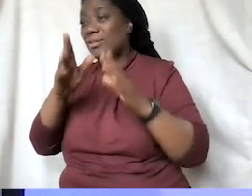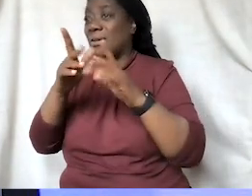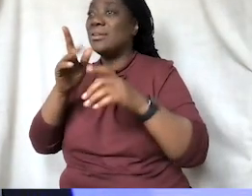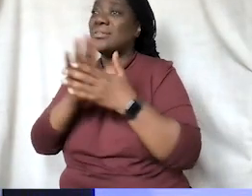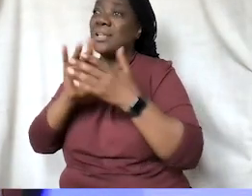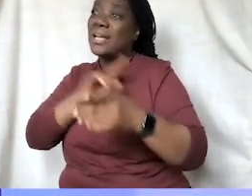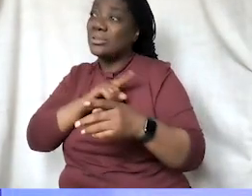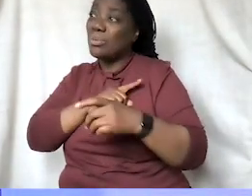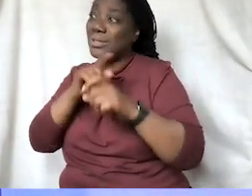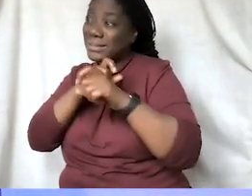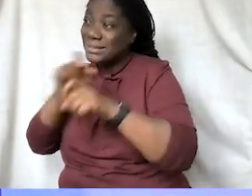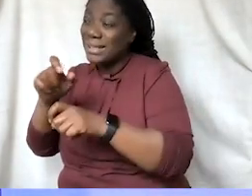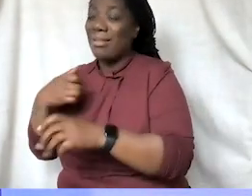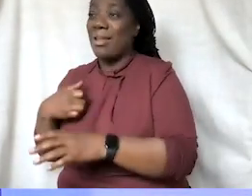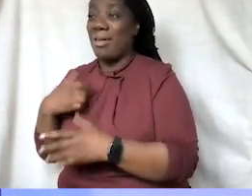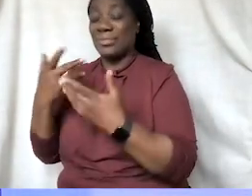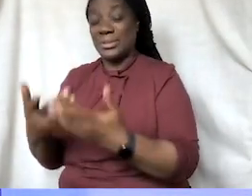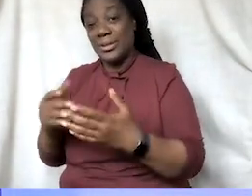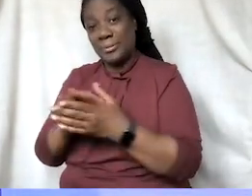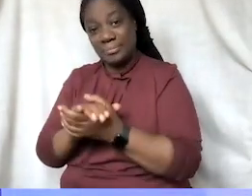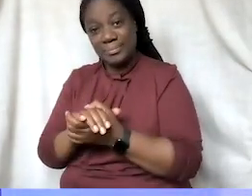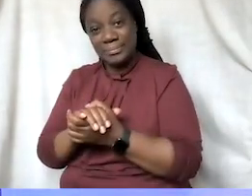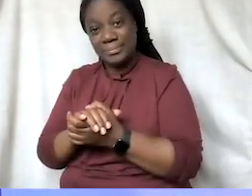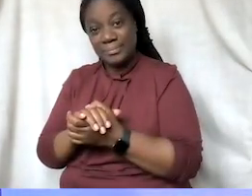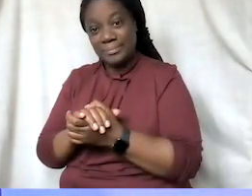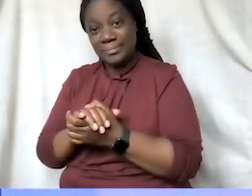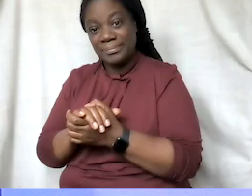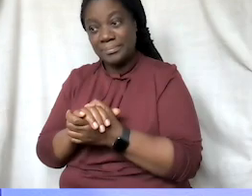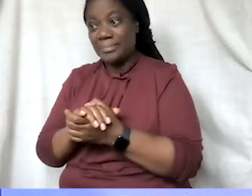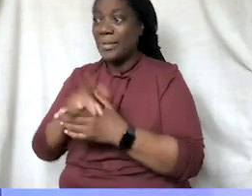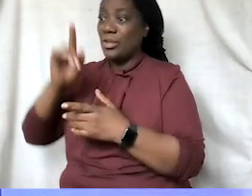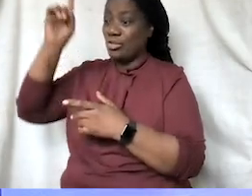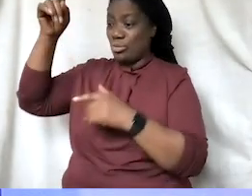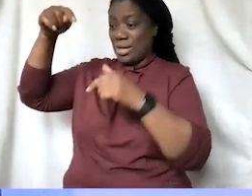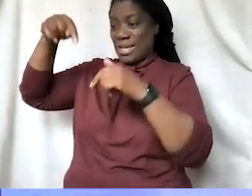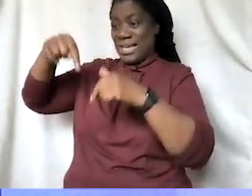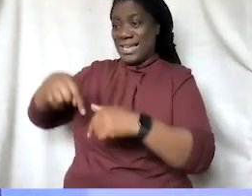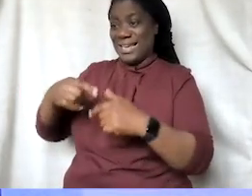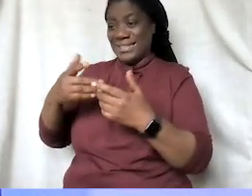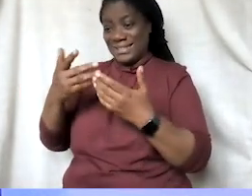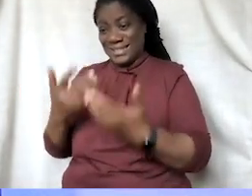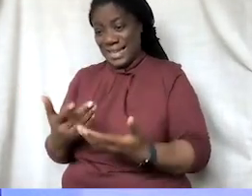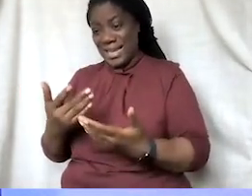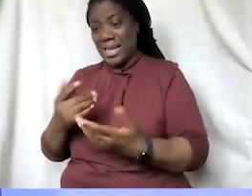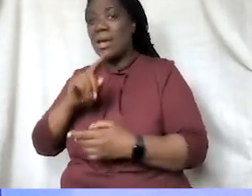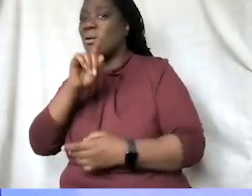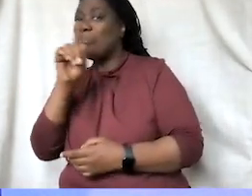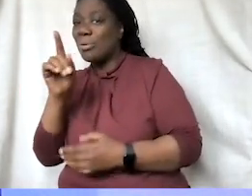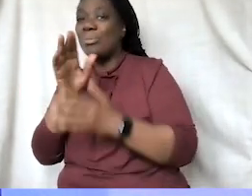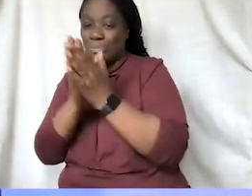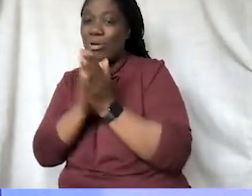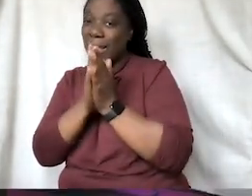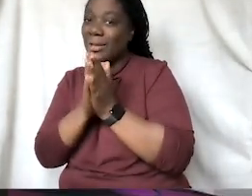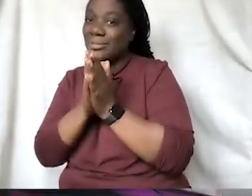you alive today. I've come by to tell someone that you are here today, but prayer. Prayer is making